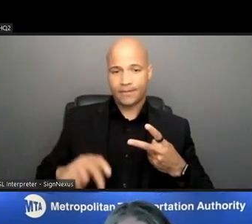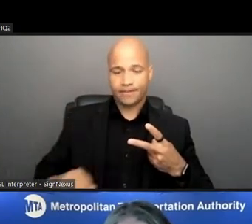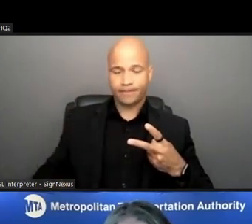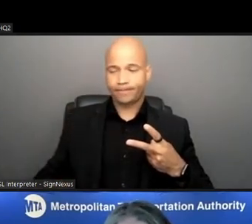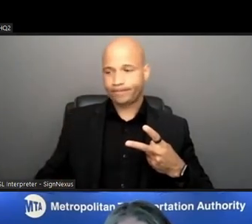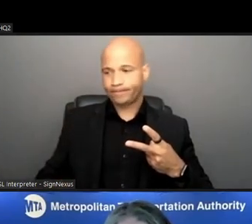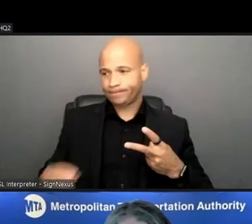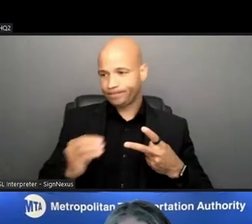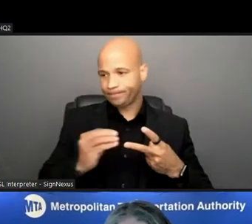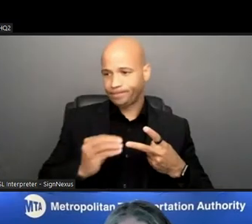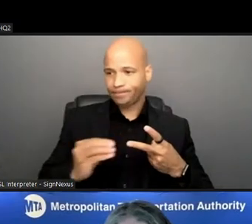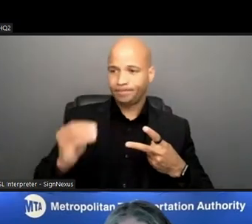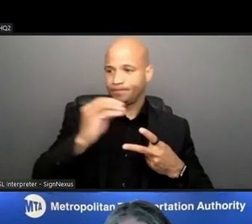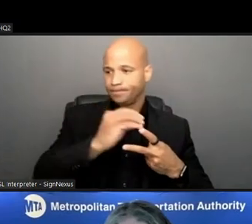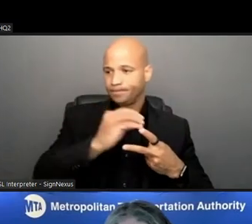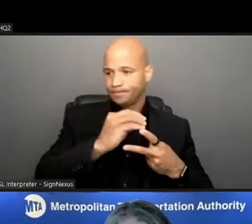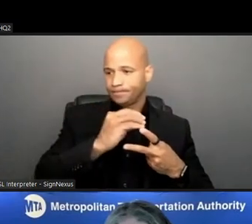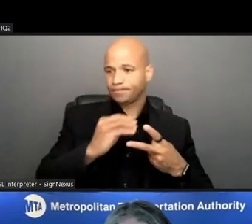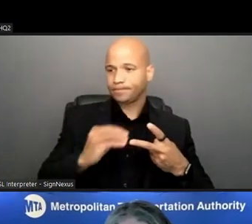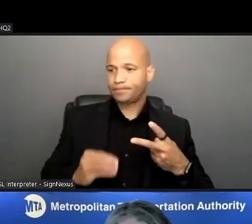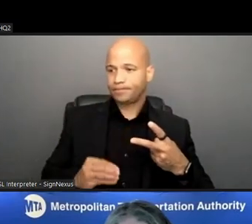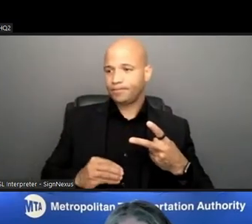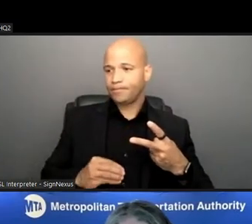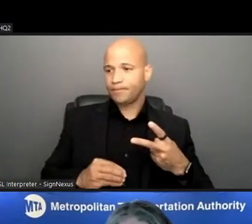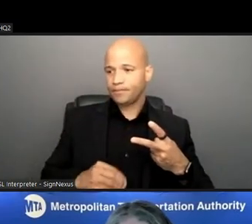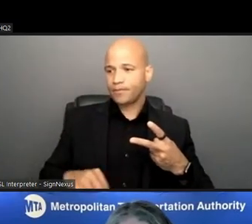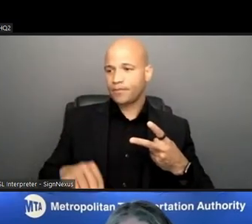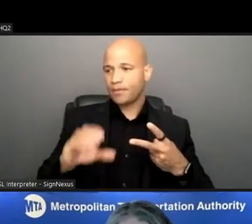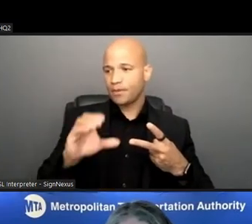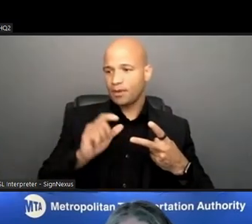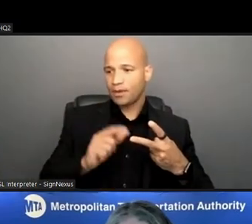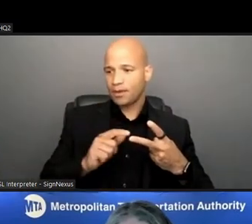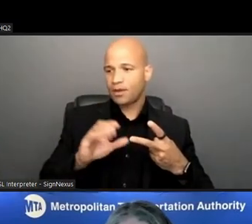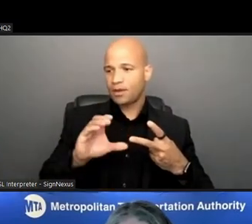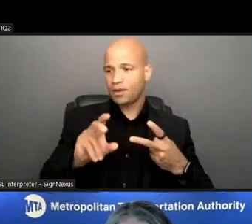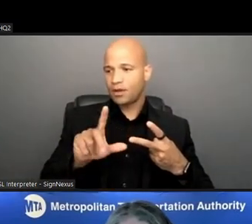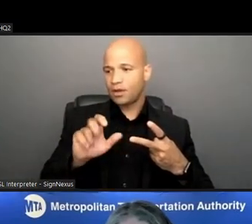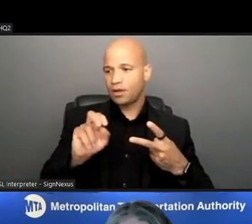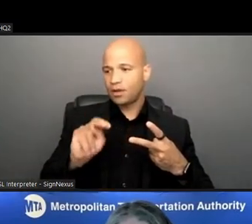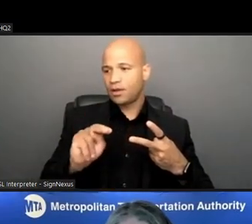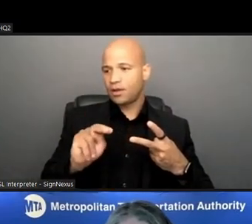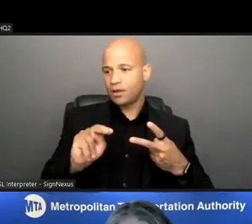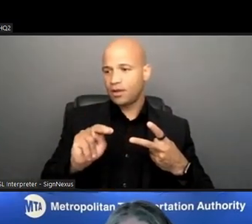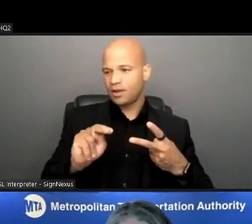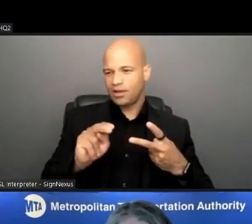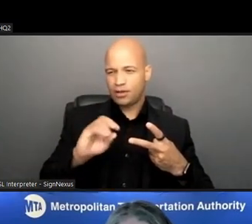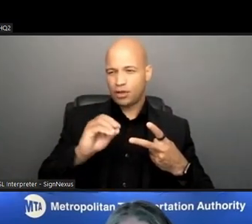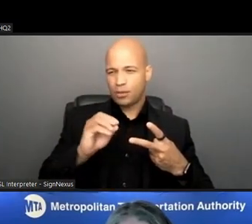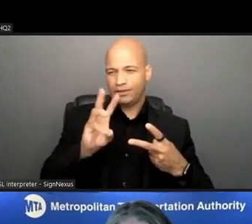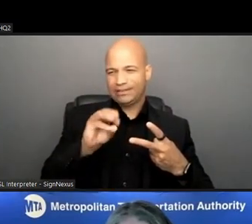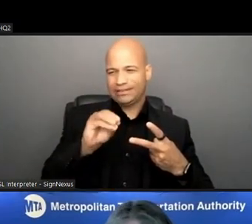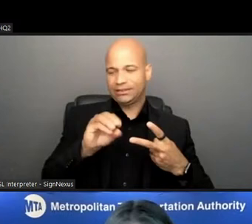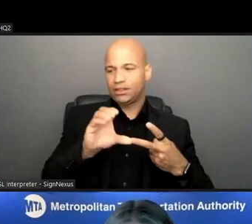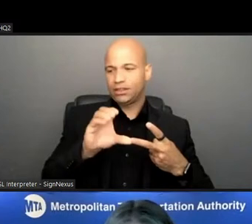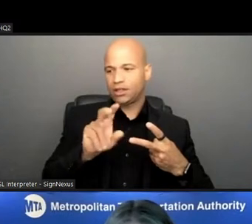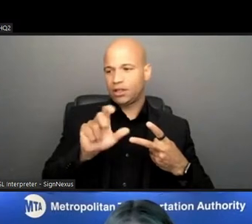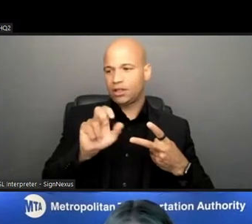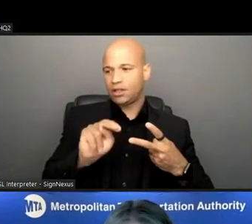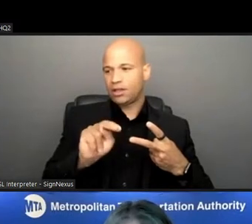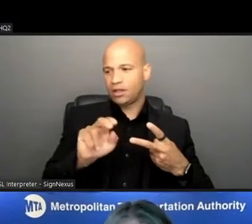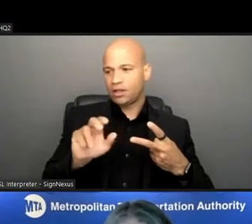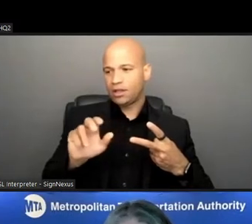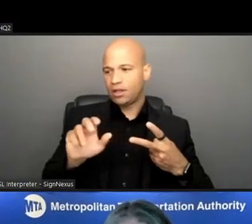our next speaker is Rosemarie Chatterton followed by our 60th speaker on the list Colin